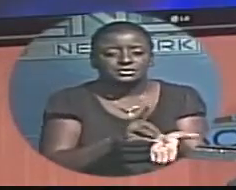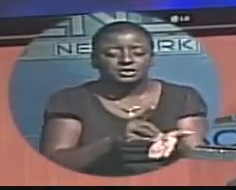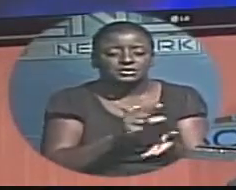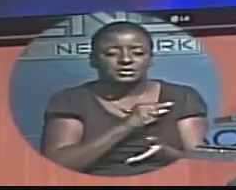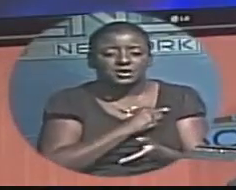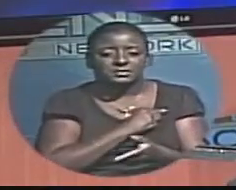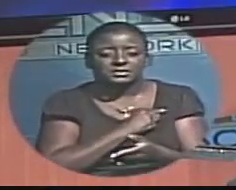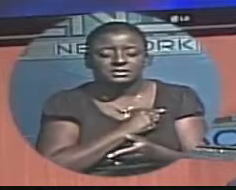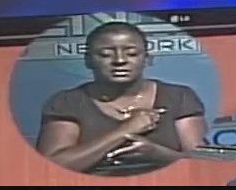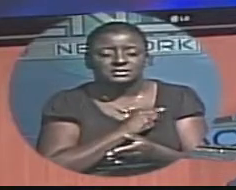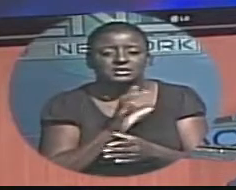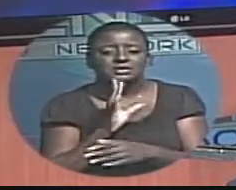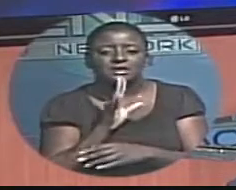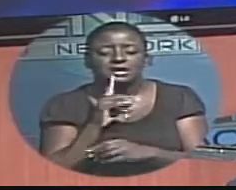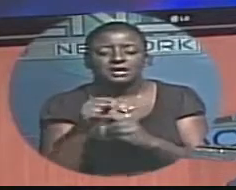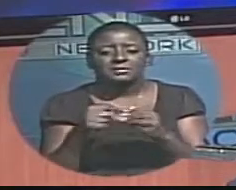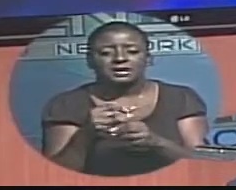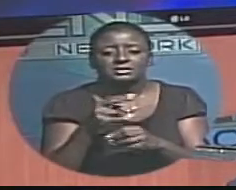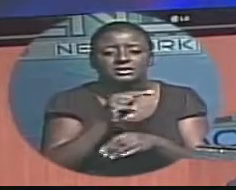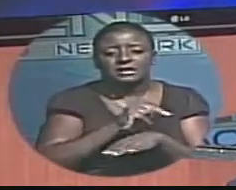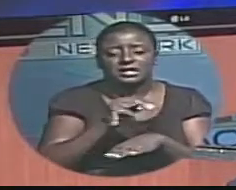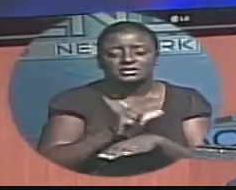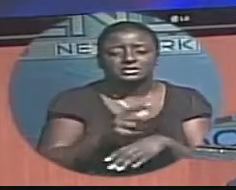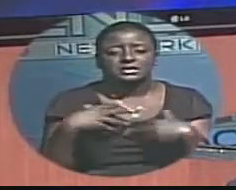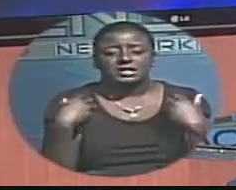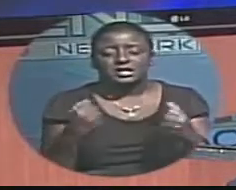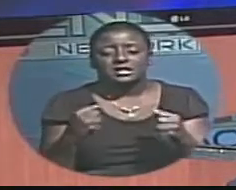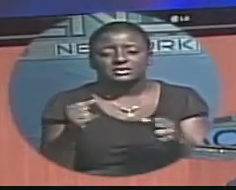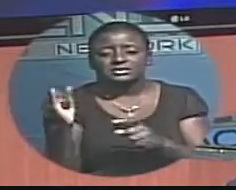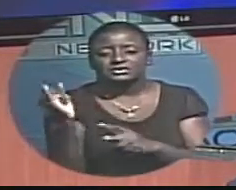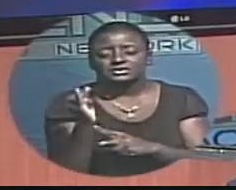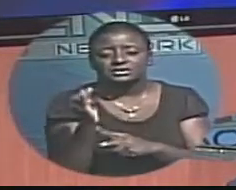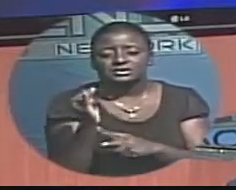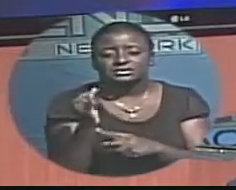comments on national health insurance came during a tour of the Sandilands Rehabilitation Center today.